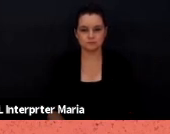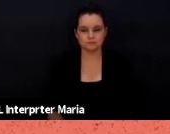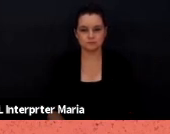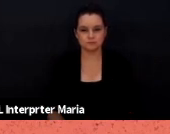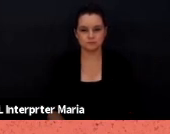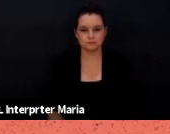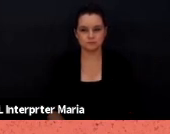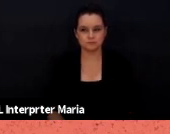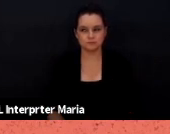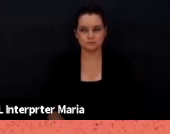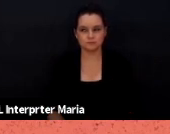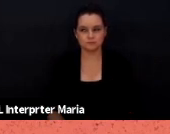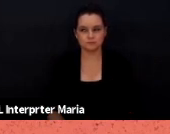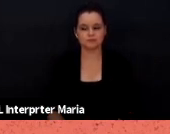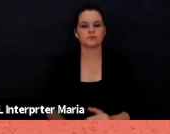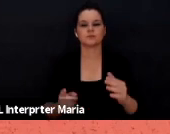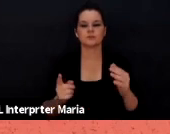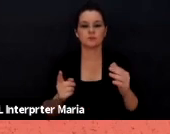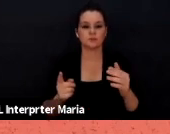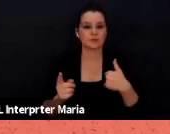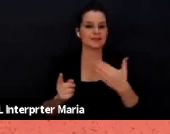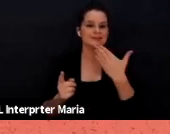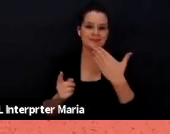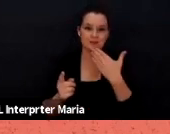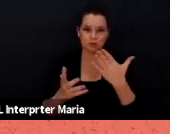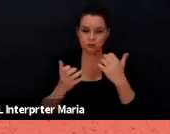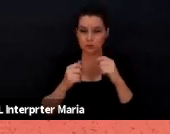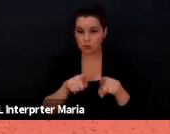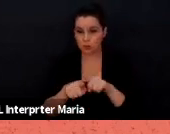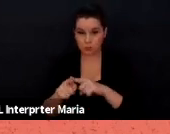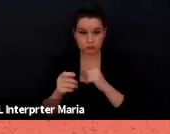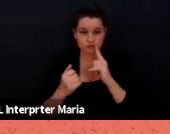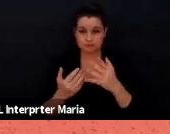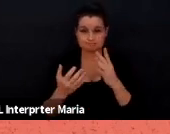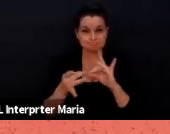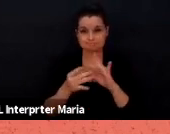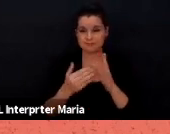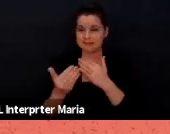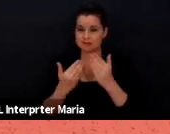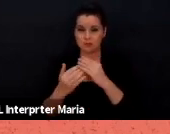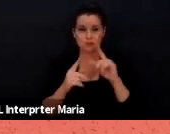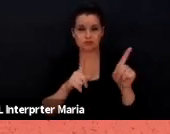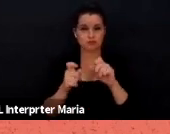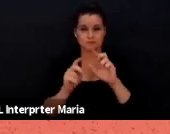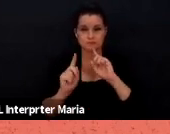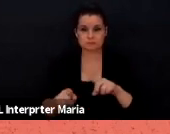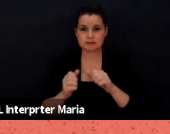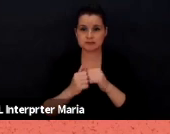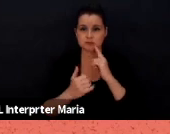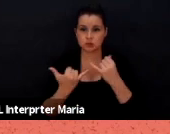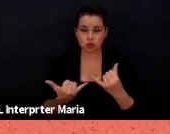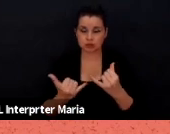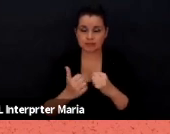Thank you, I also Flannery. just want to, yeah, thank you. I just want to also just echo again, even though the survey responses are currently